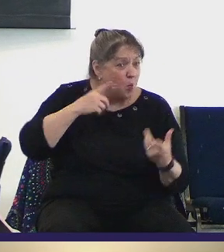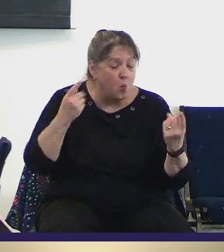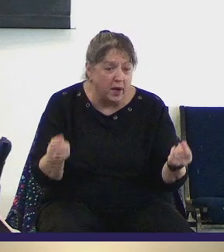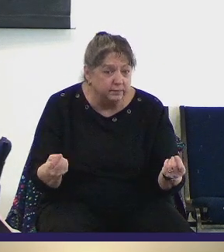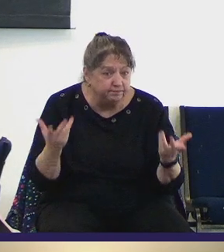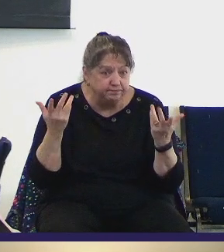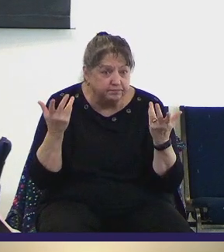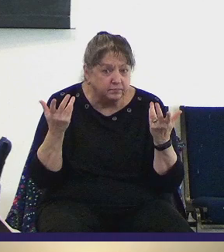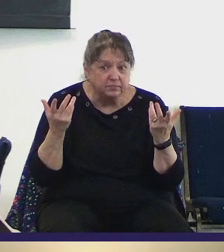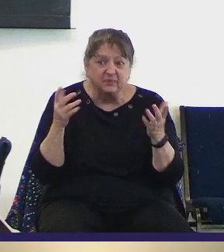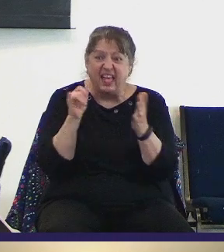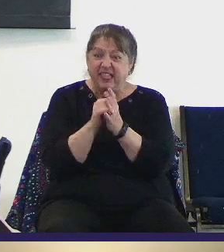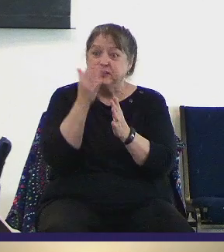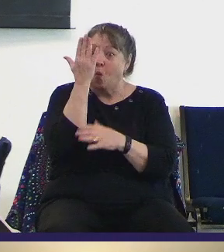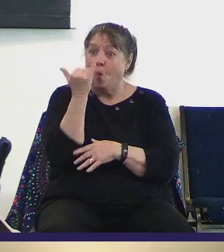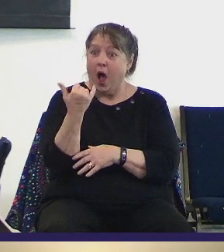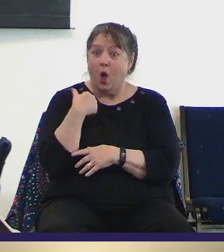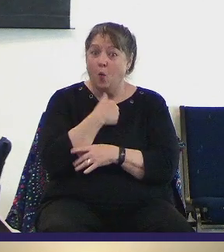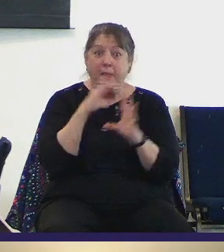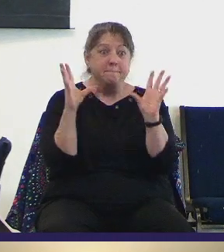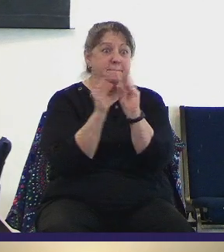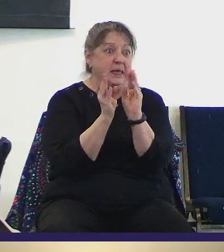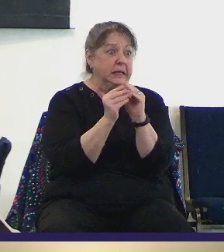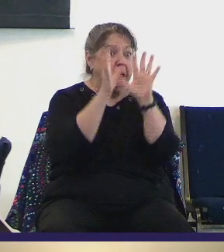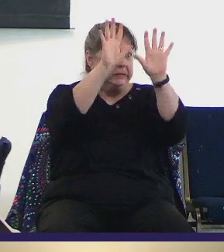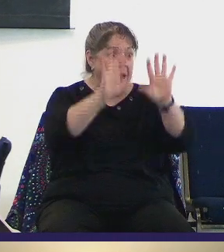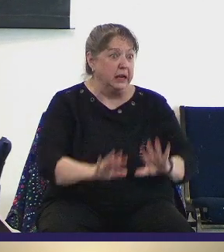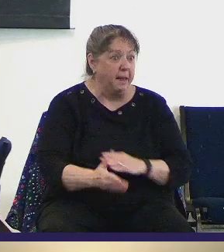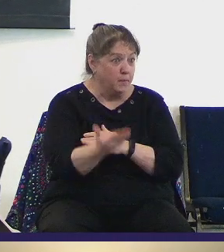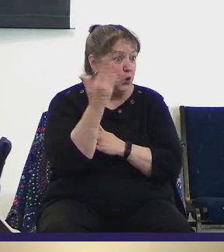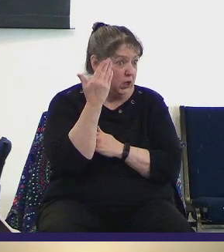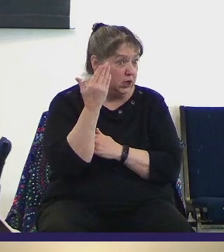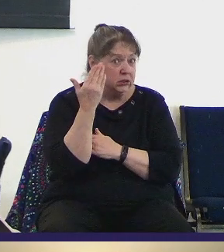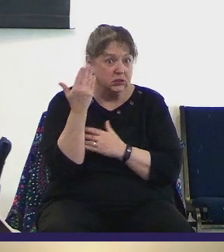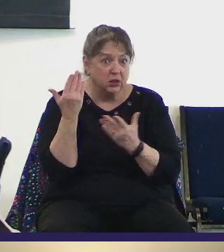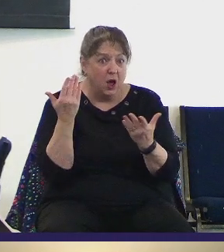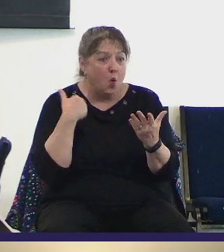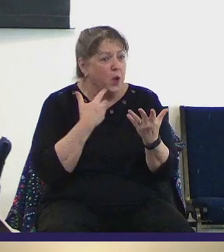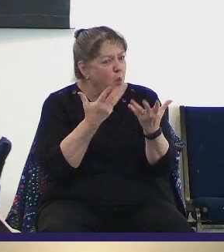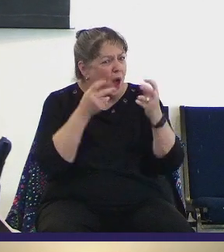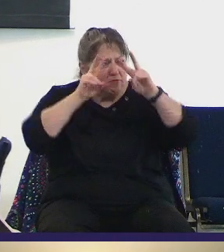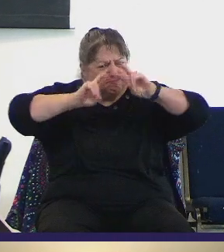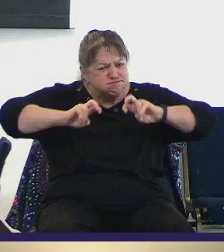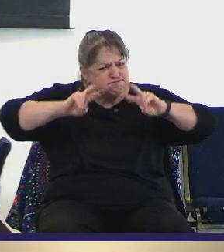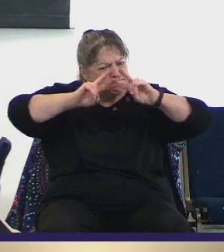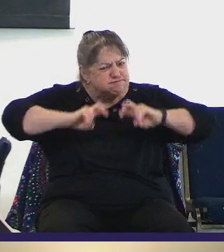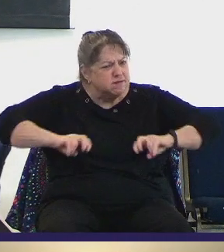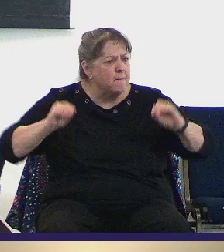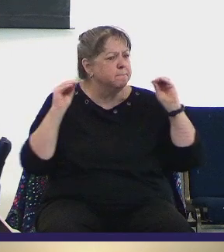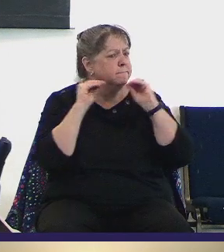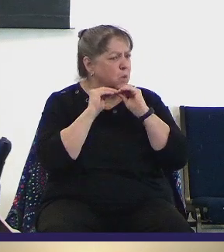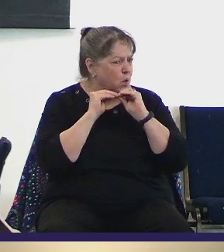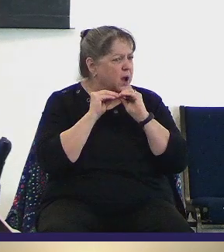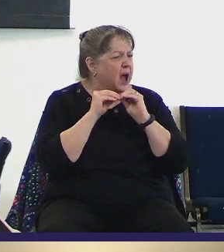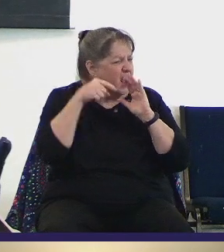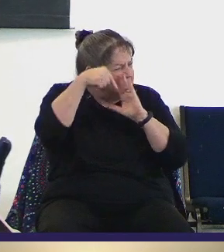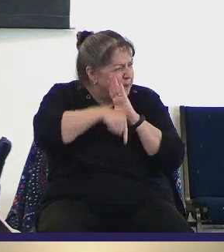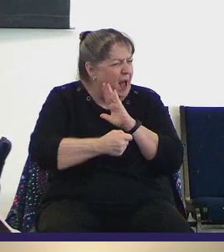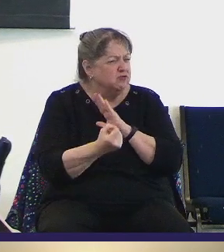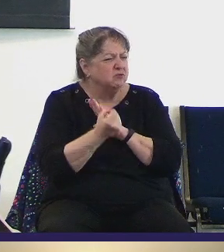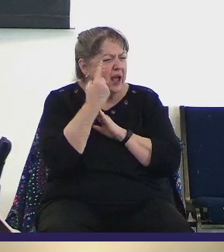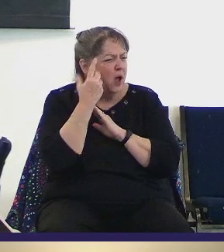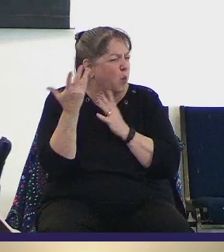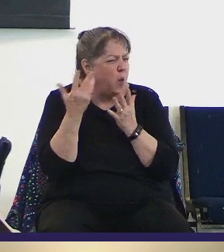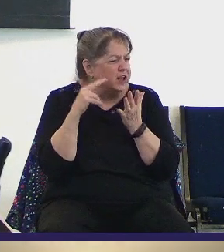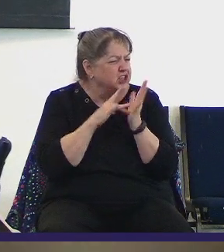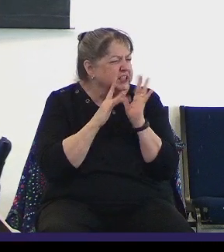and therefore we want to investigate, all right? We want to investigate a bit of what he is saying to us this morning regarding that. So I want us